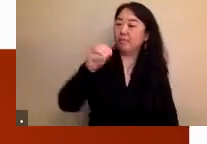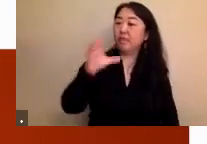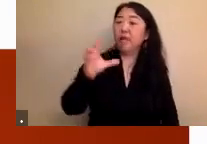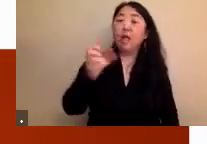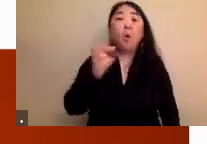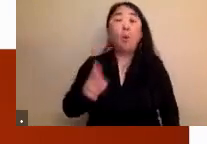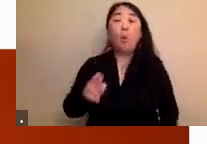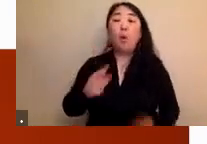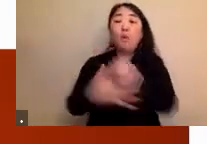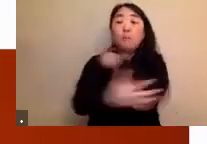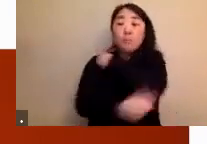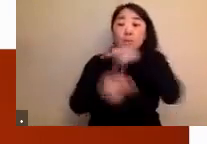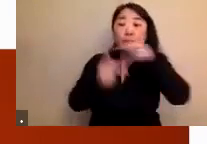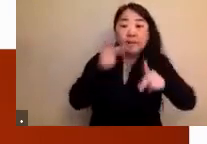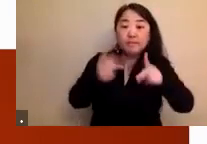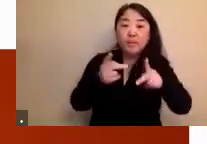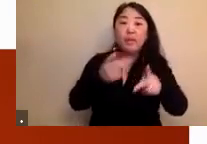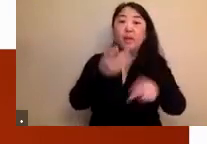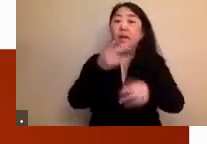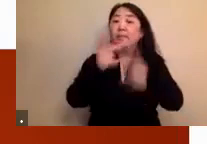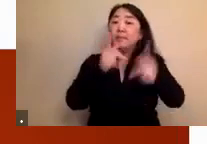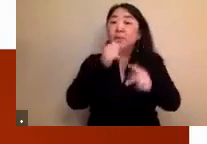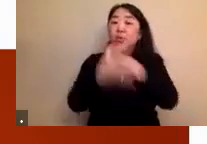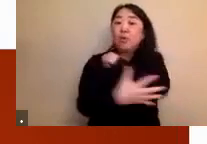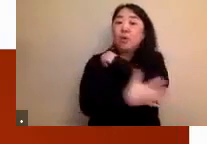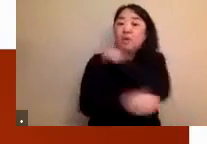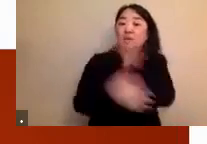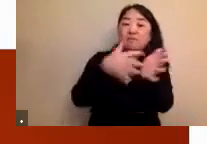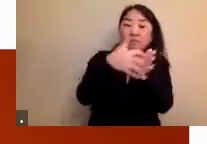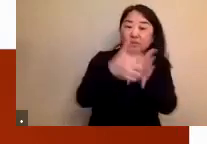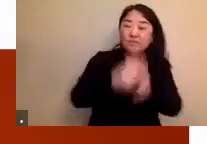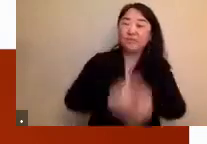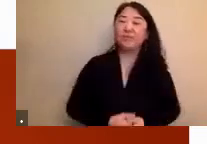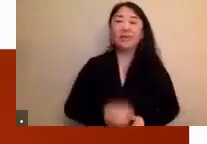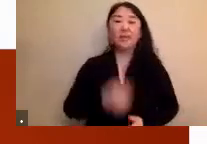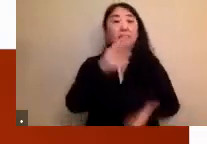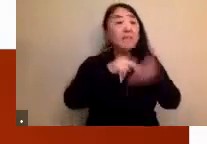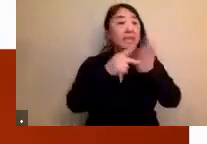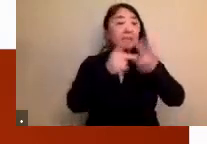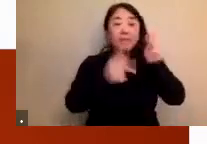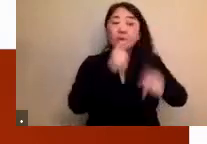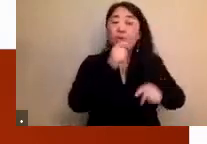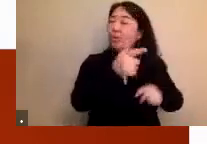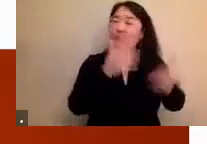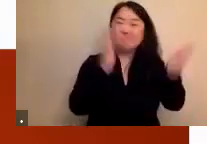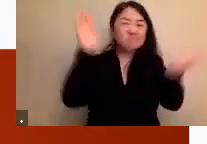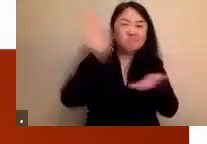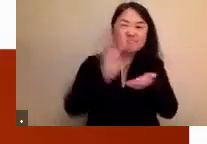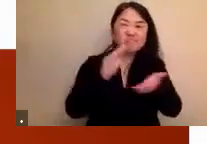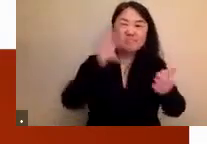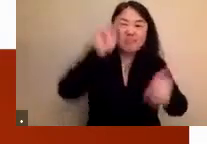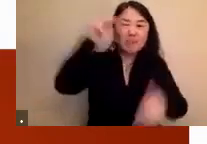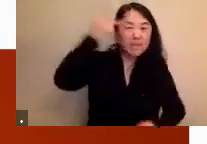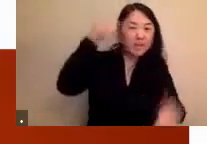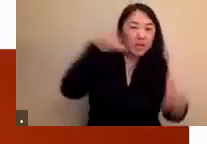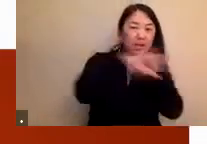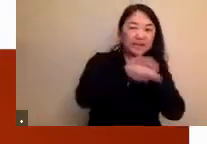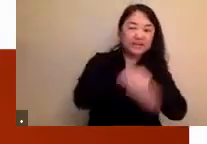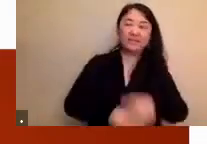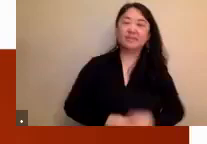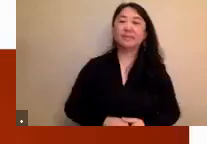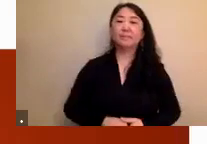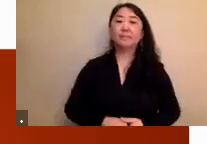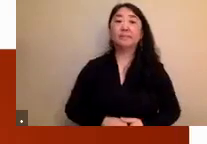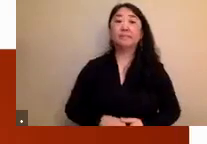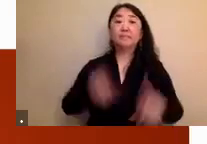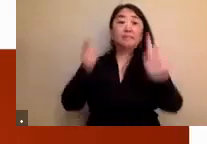vulnerable and those who had less political access. So the concept of transportation equity is to